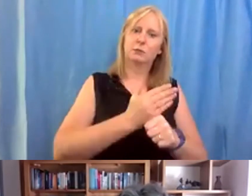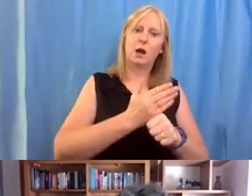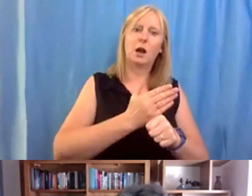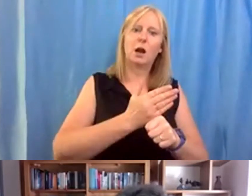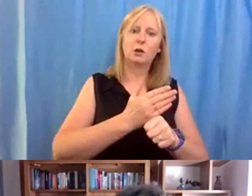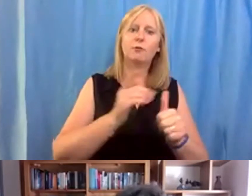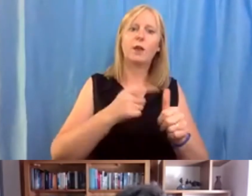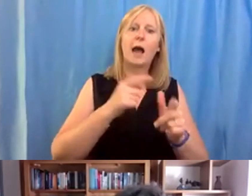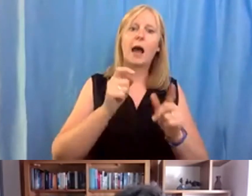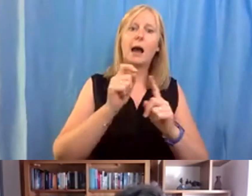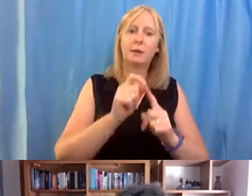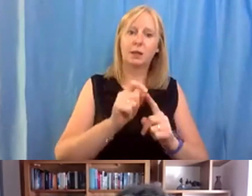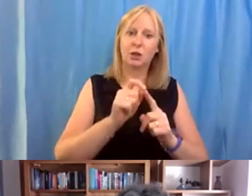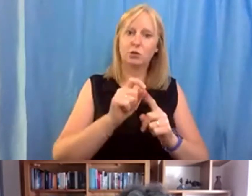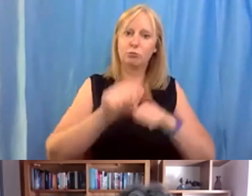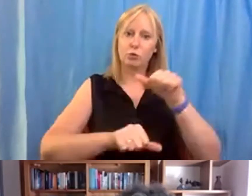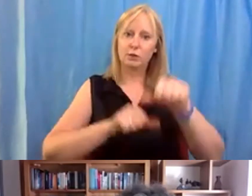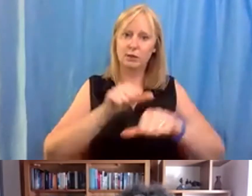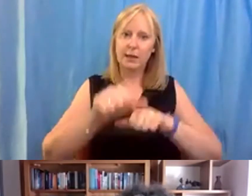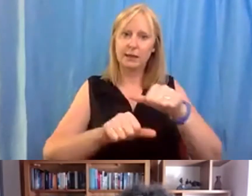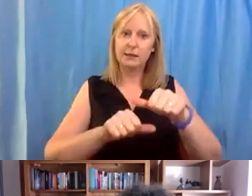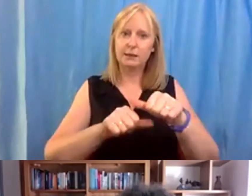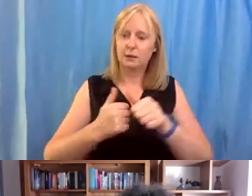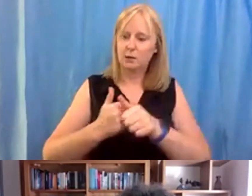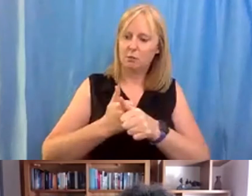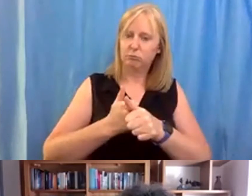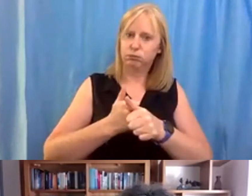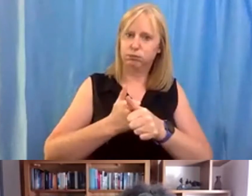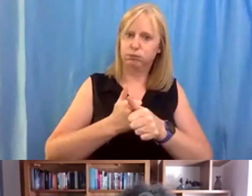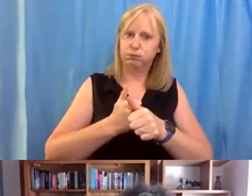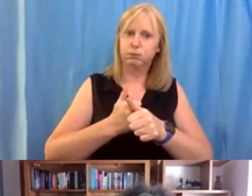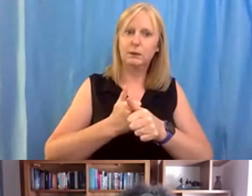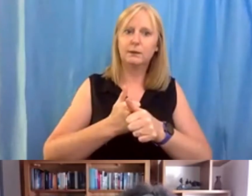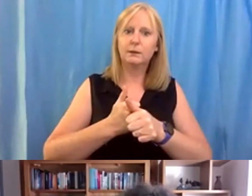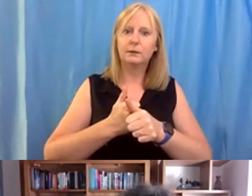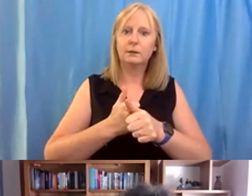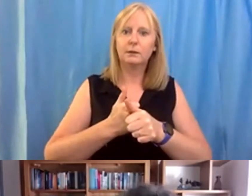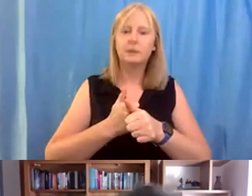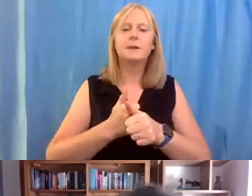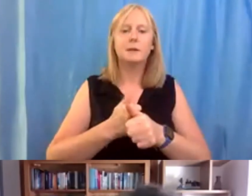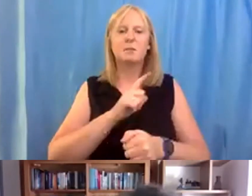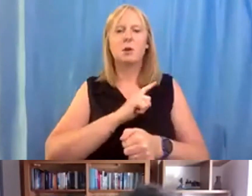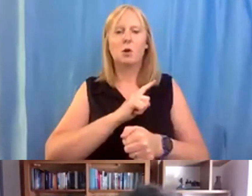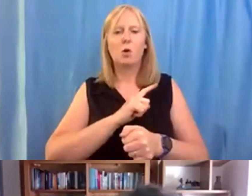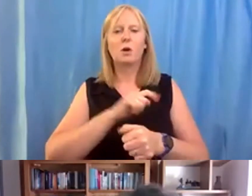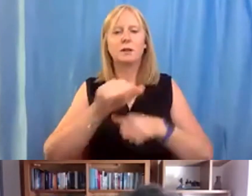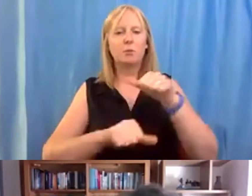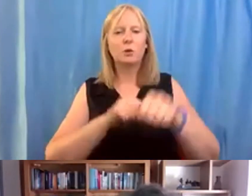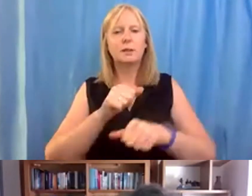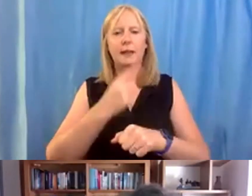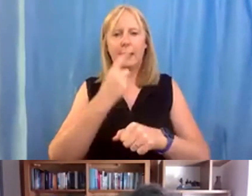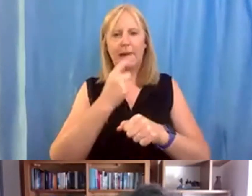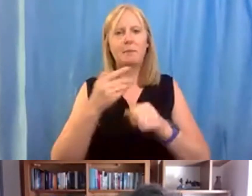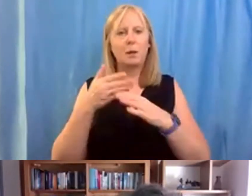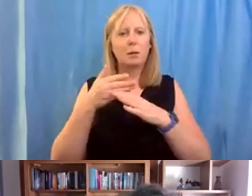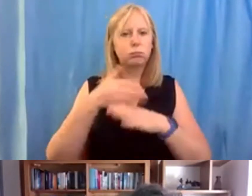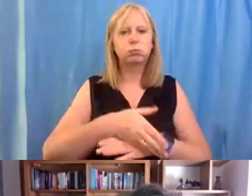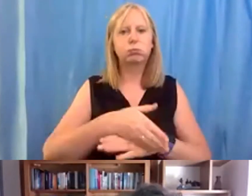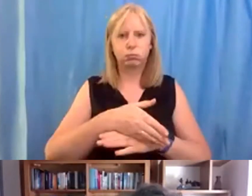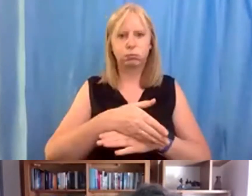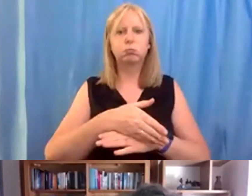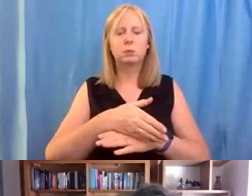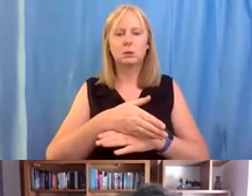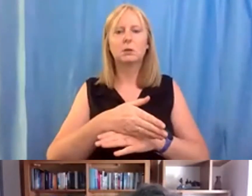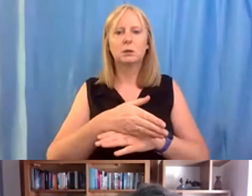people that support, because the process itself, as we've discussed already, is quite hefty, particularly the application as well as the